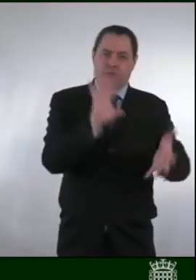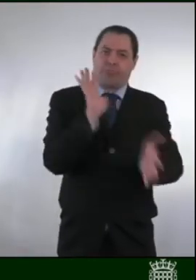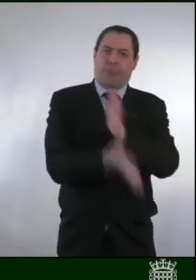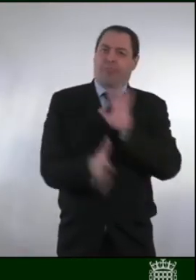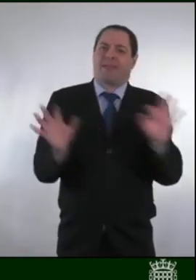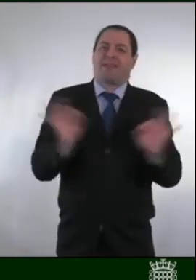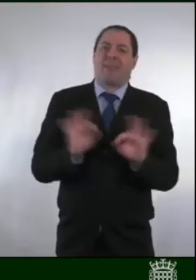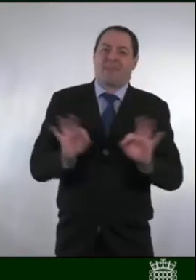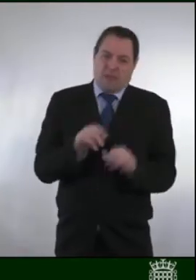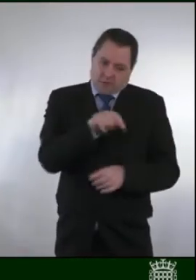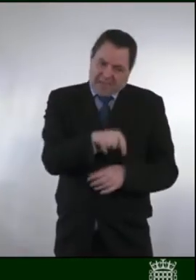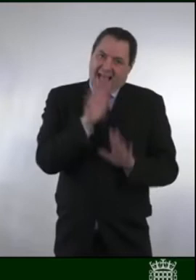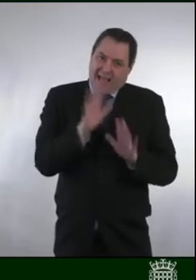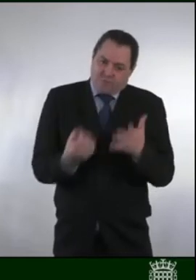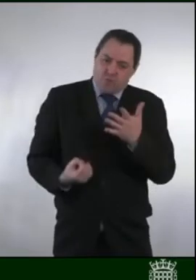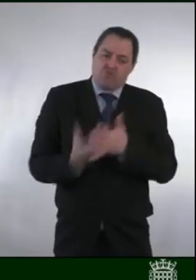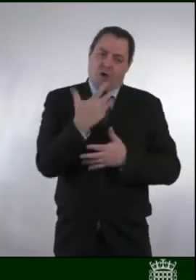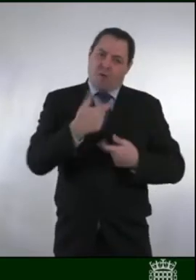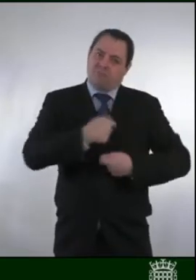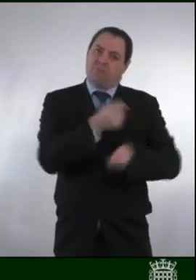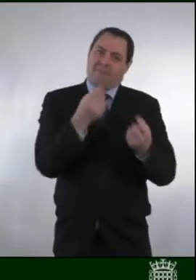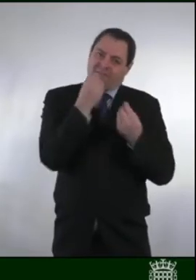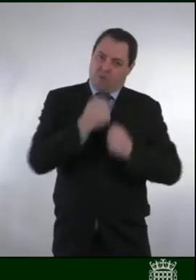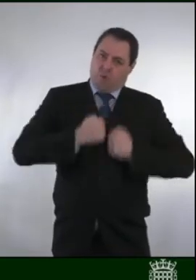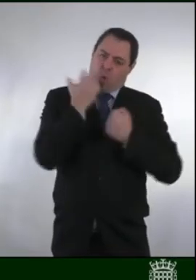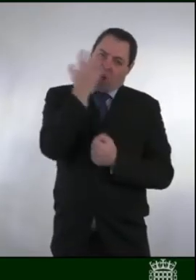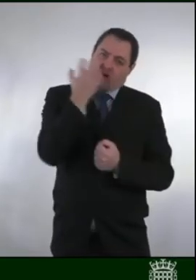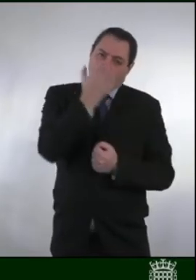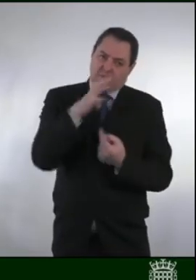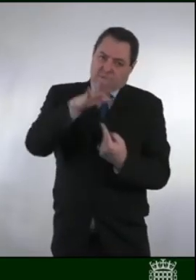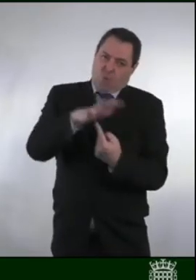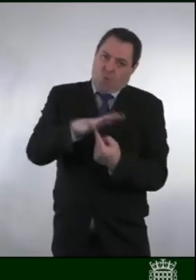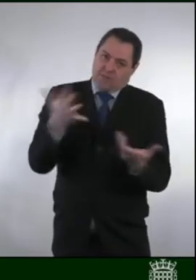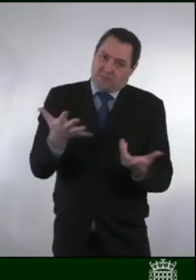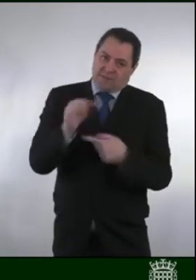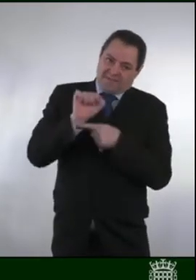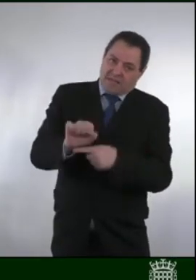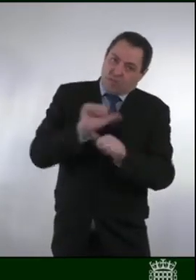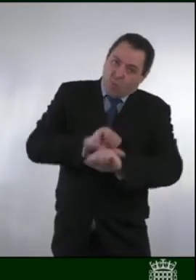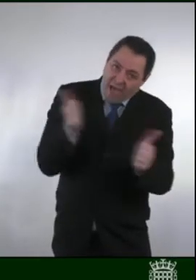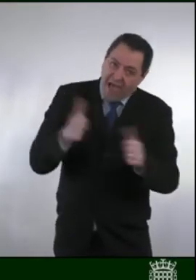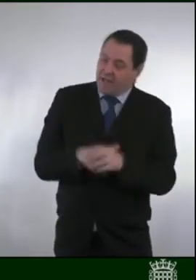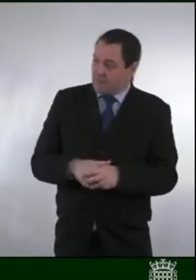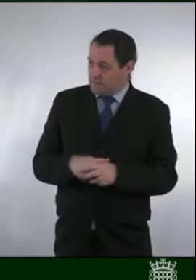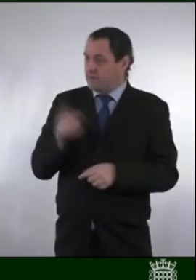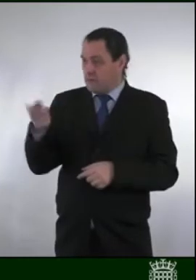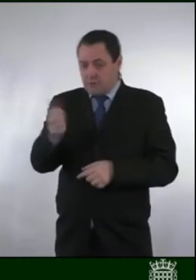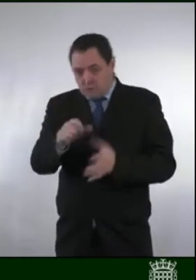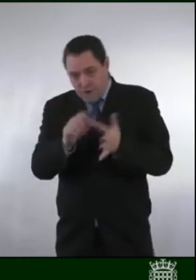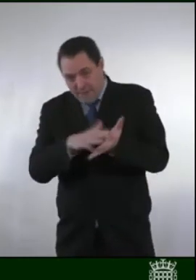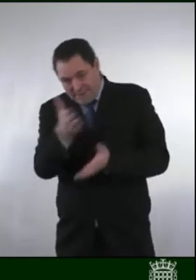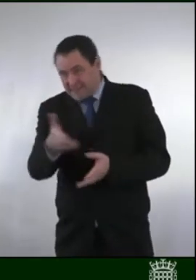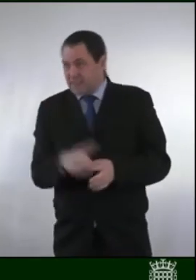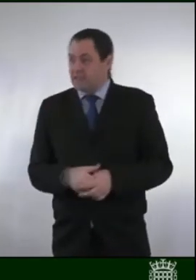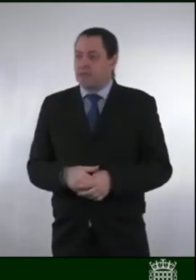security of food supplies and our local and national economy, are better defended, as well as protecting Prime Minister,